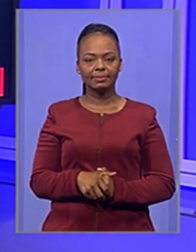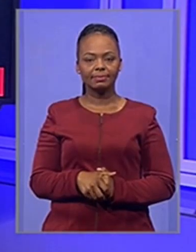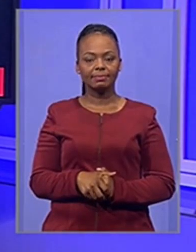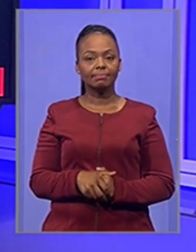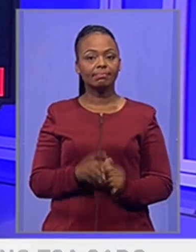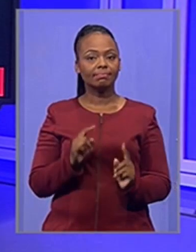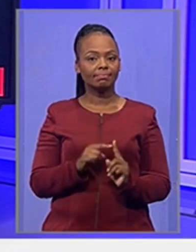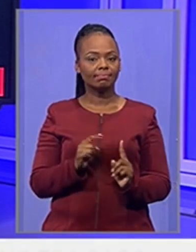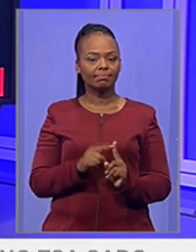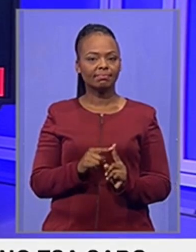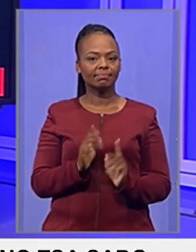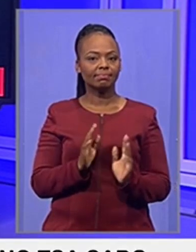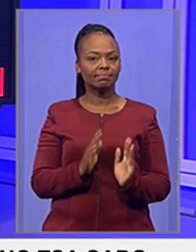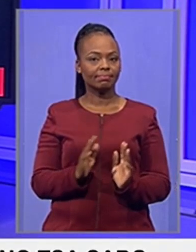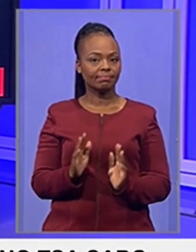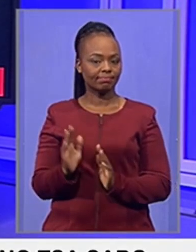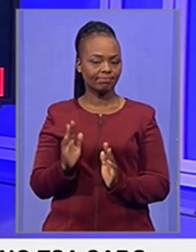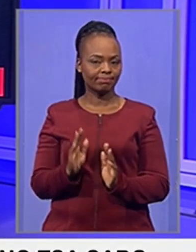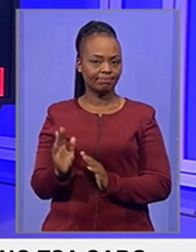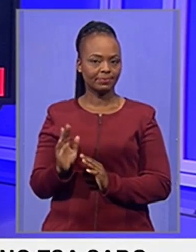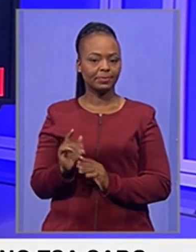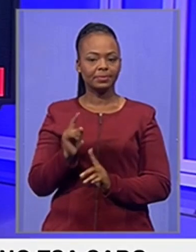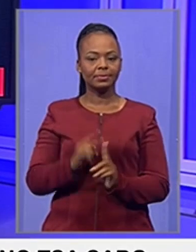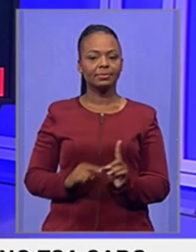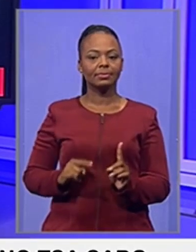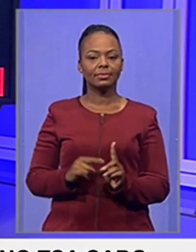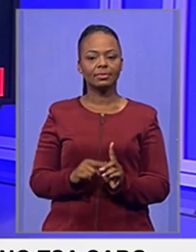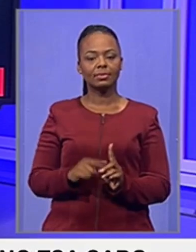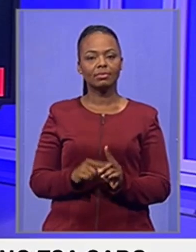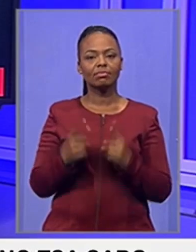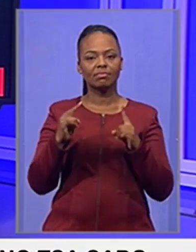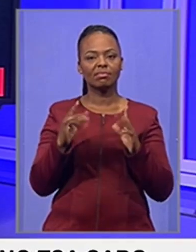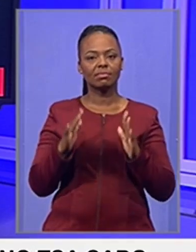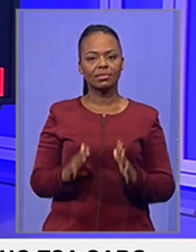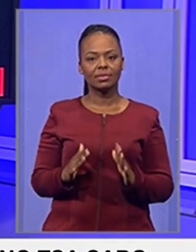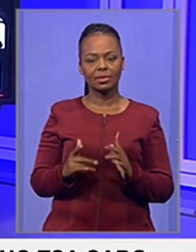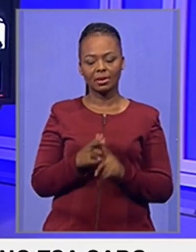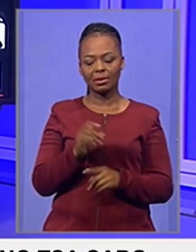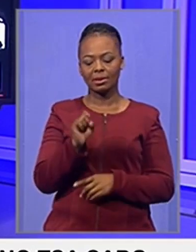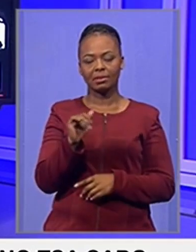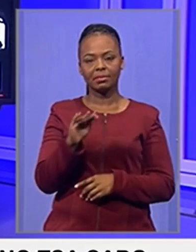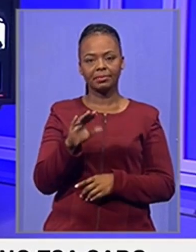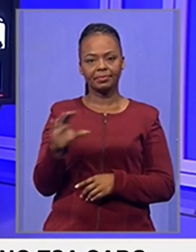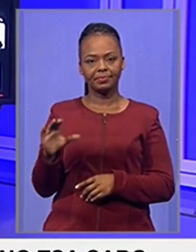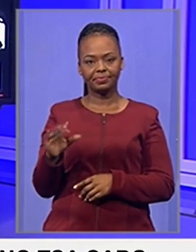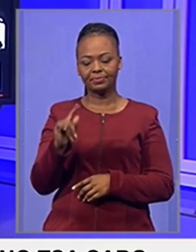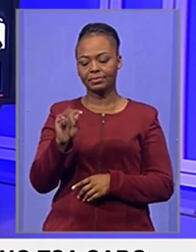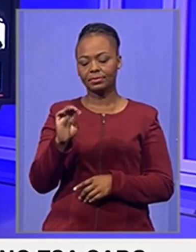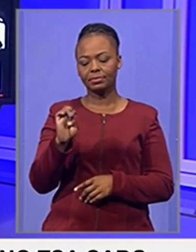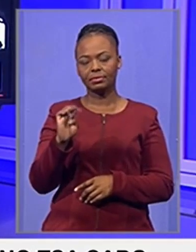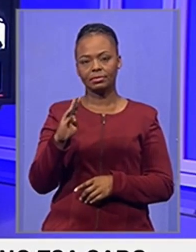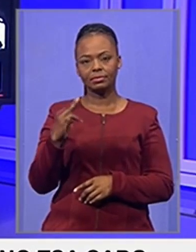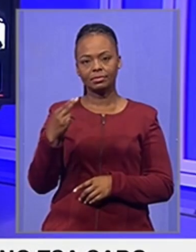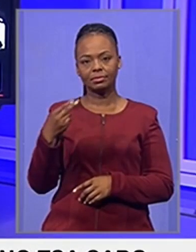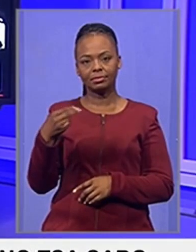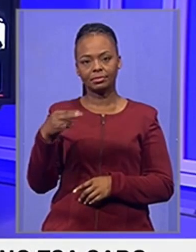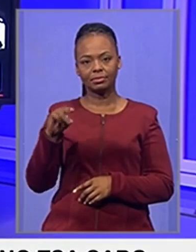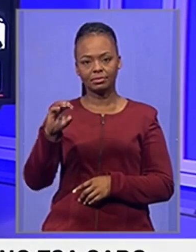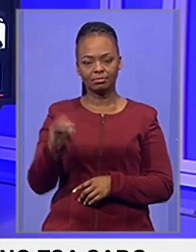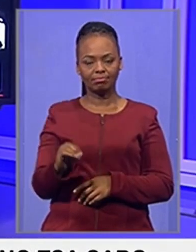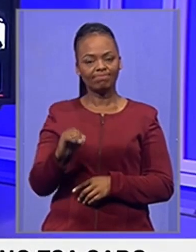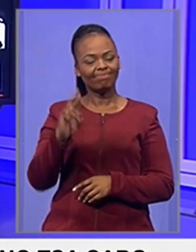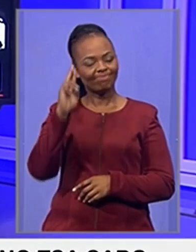Morulaganyi wa SABC wa dikgang tsa SABC kwa Free State Ditaba o tla gopolwa ka tiro ya gagwe